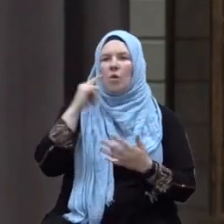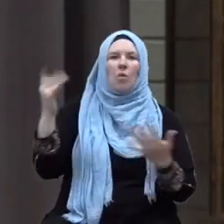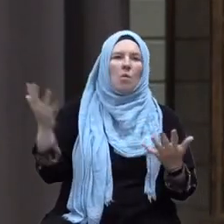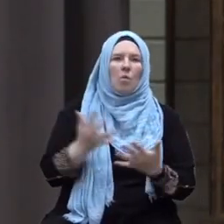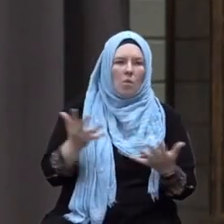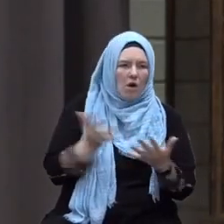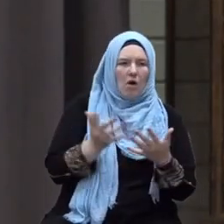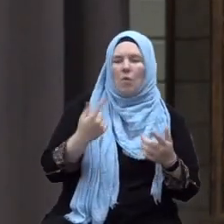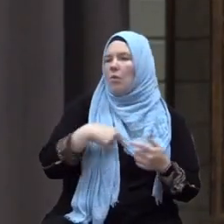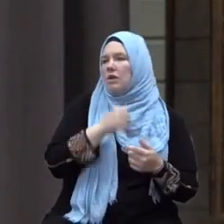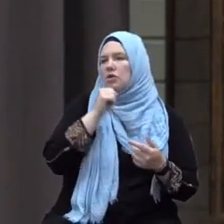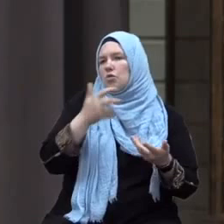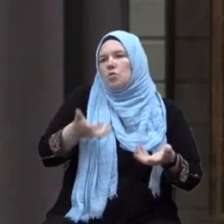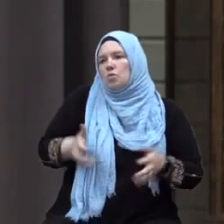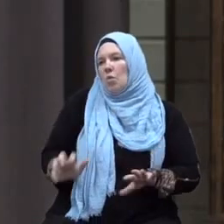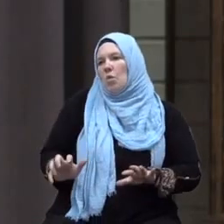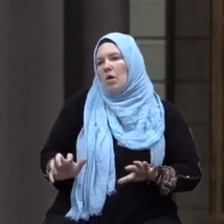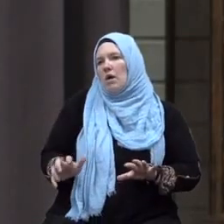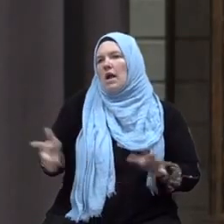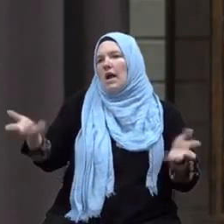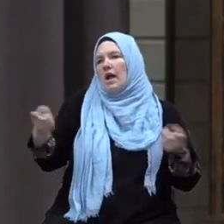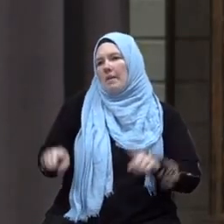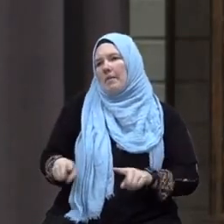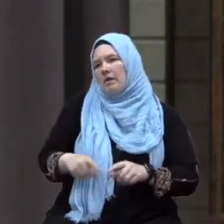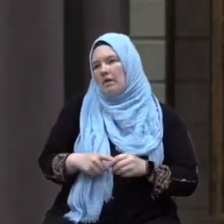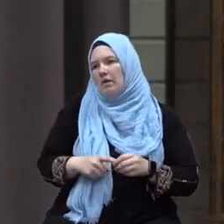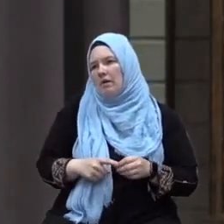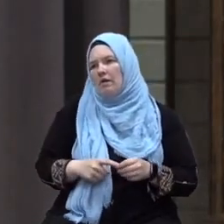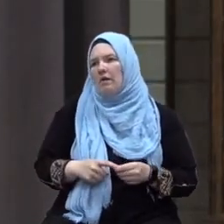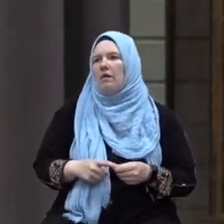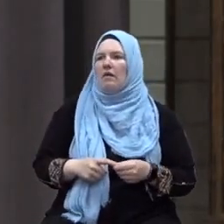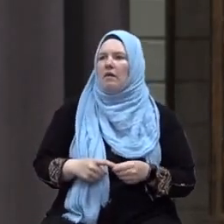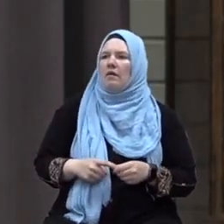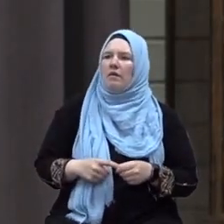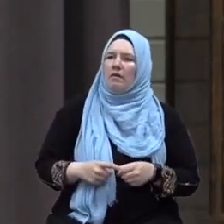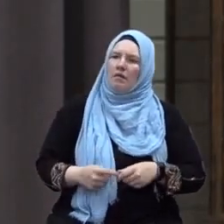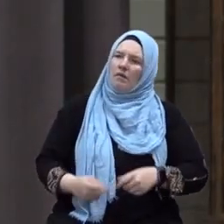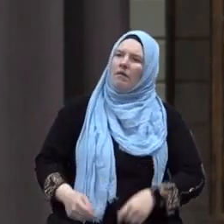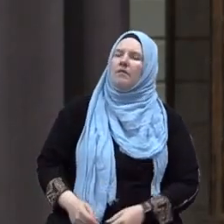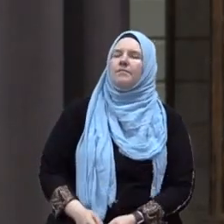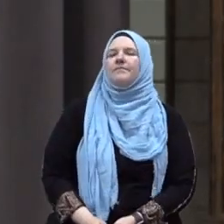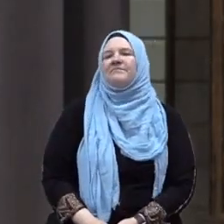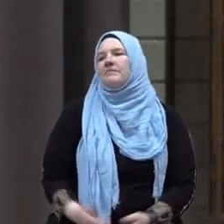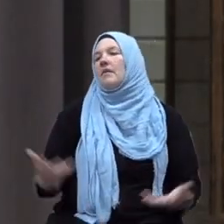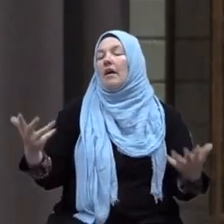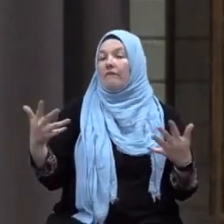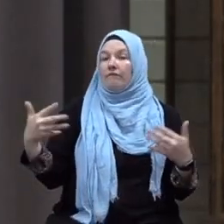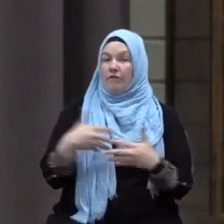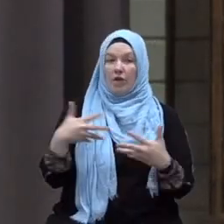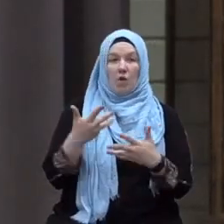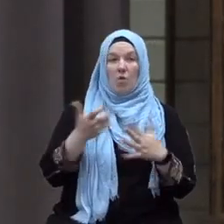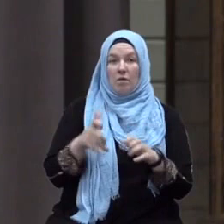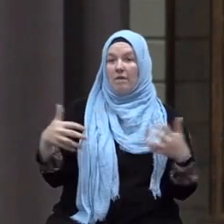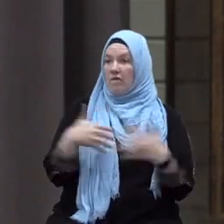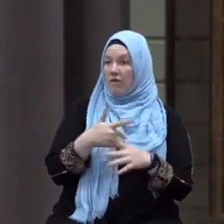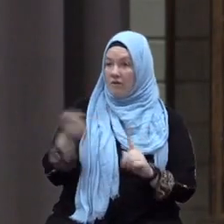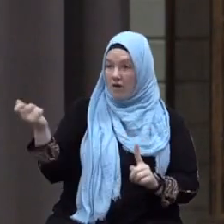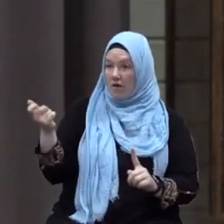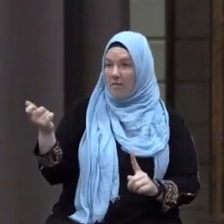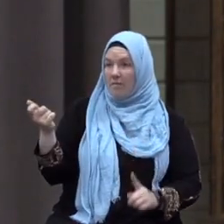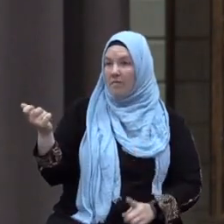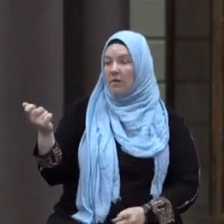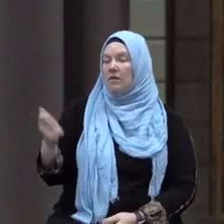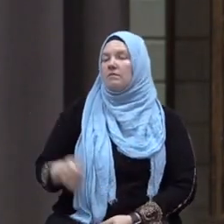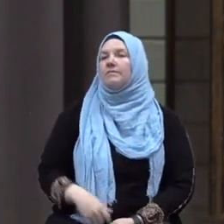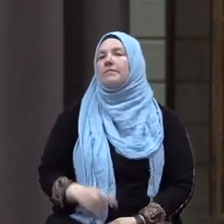what we don't want to happen. The fear of what we are afraid of